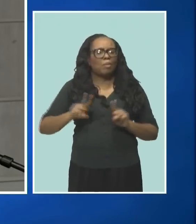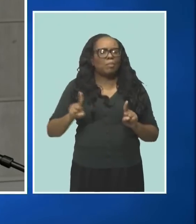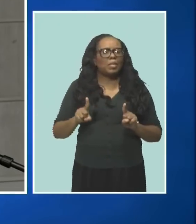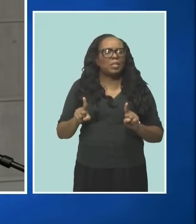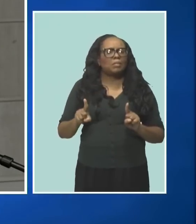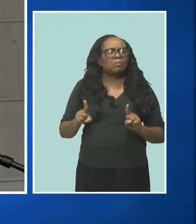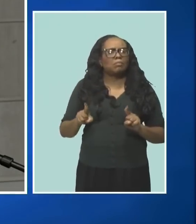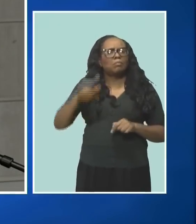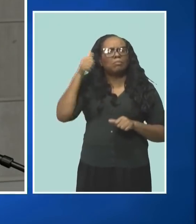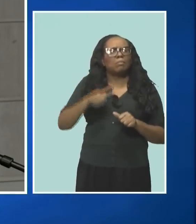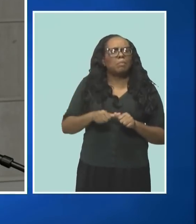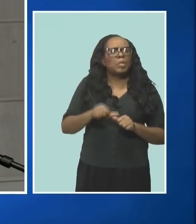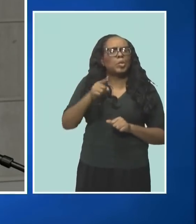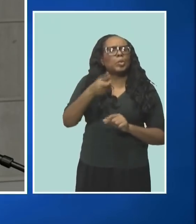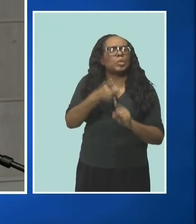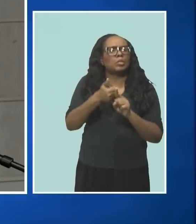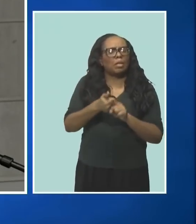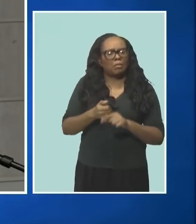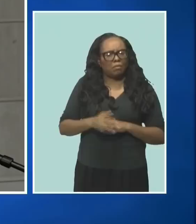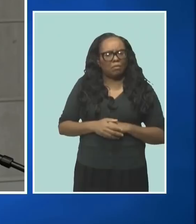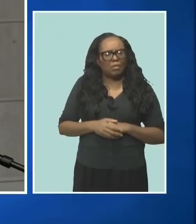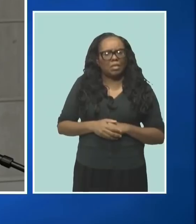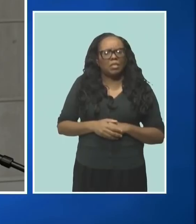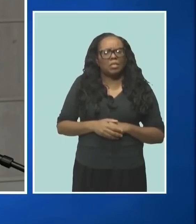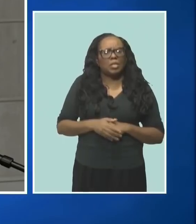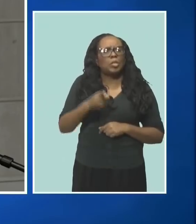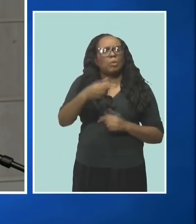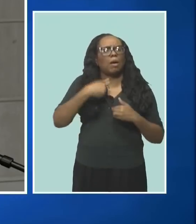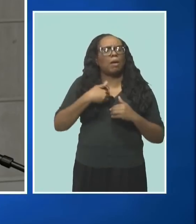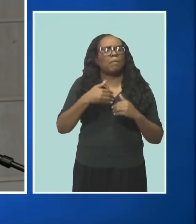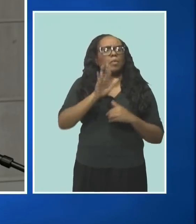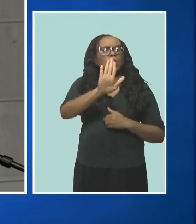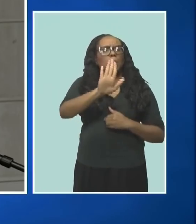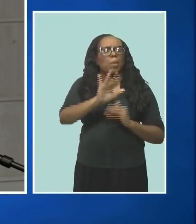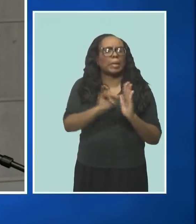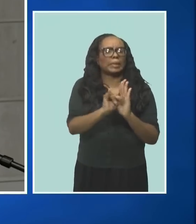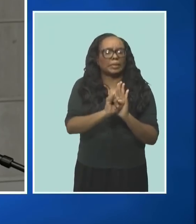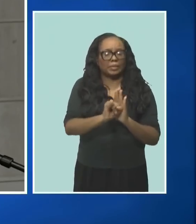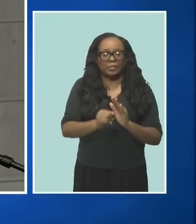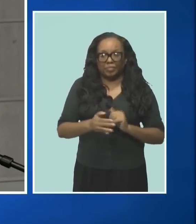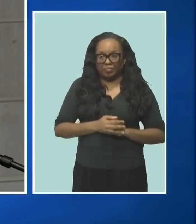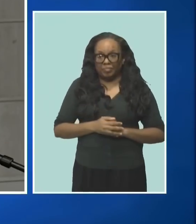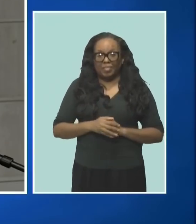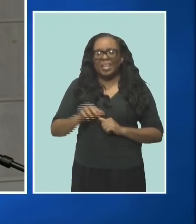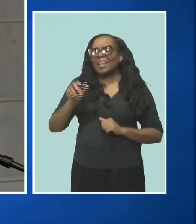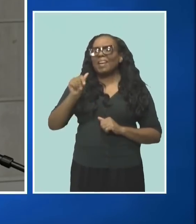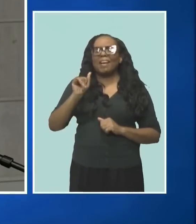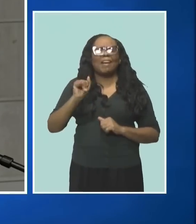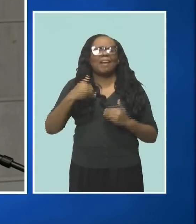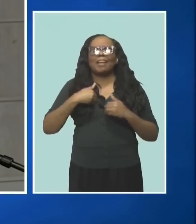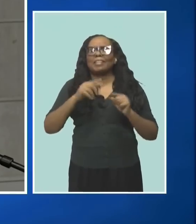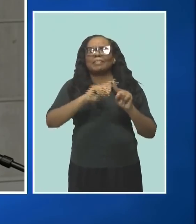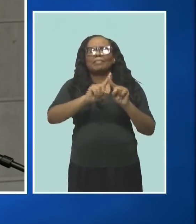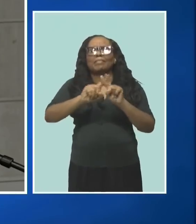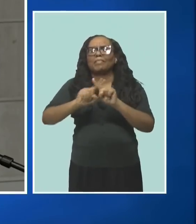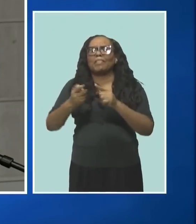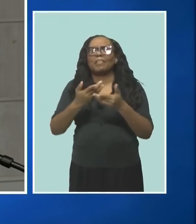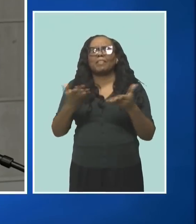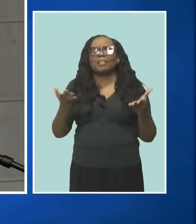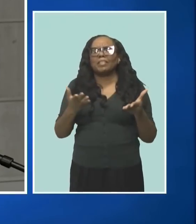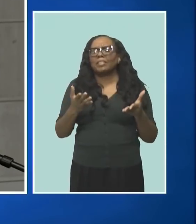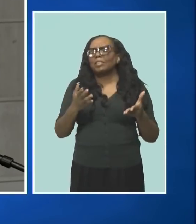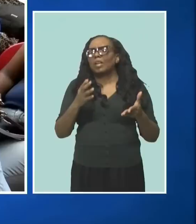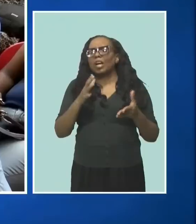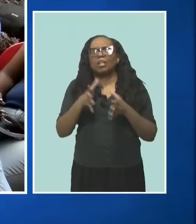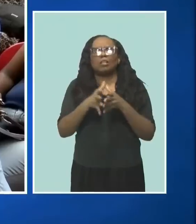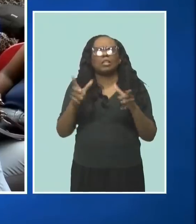identity. AI simply feeds on whatever big data is out there on the web, which at this stage is highly